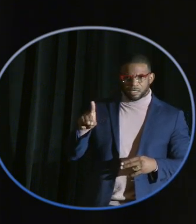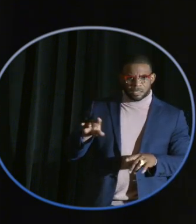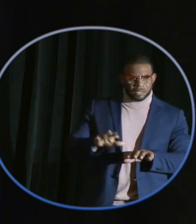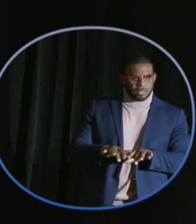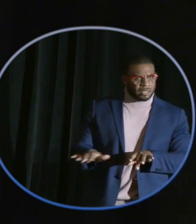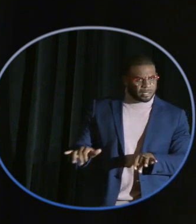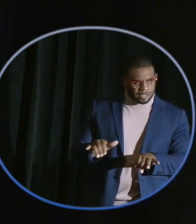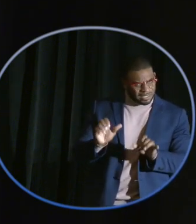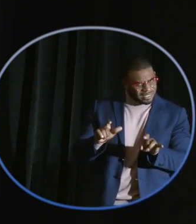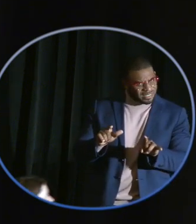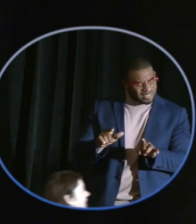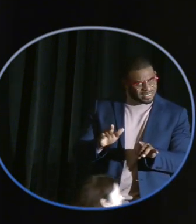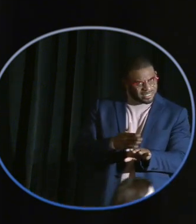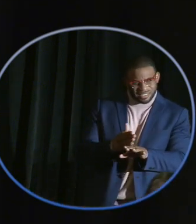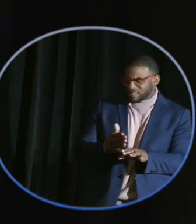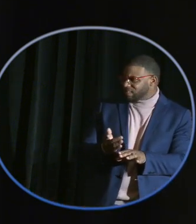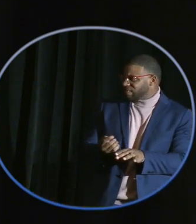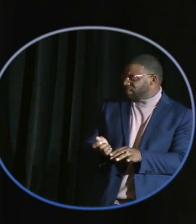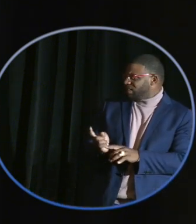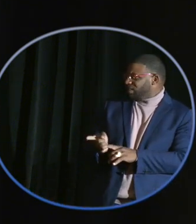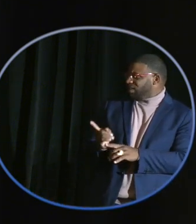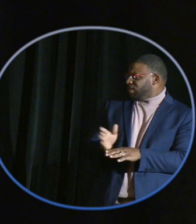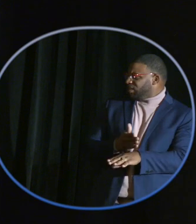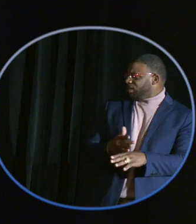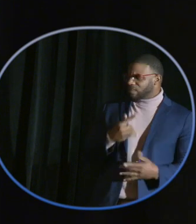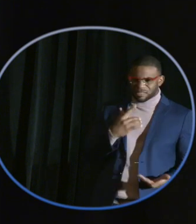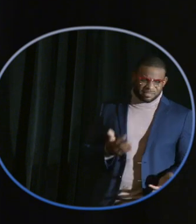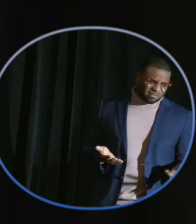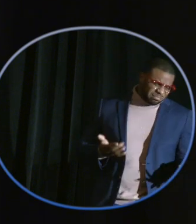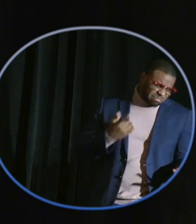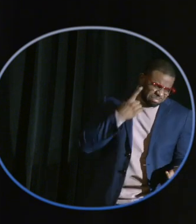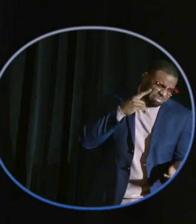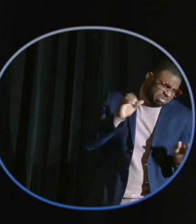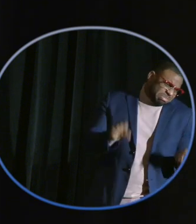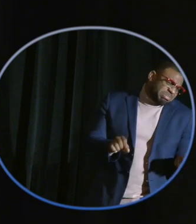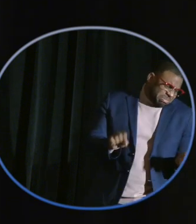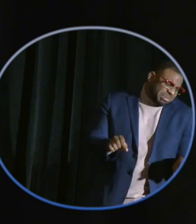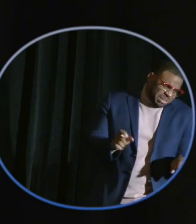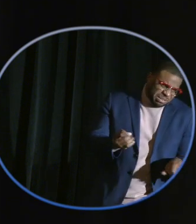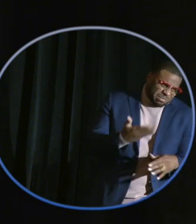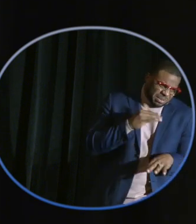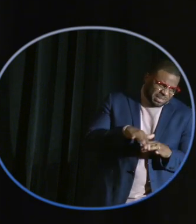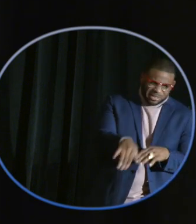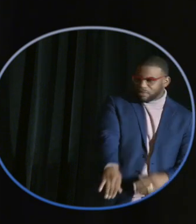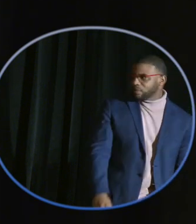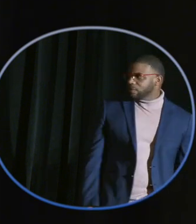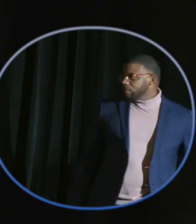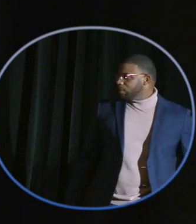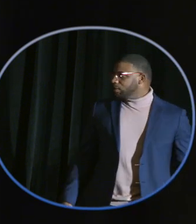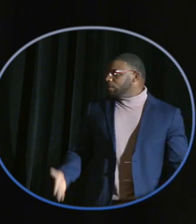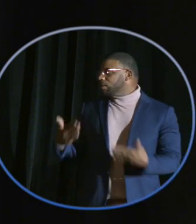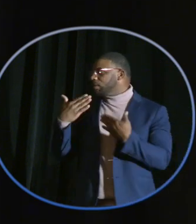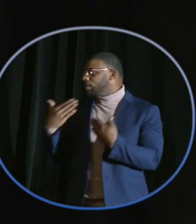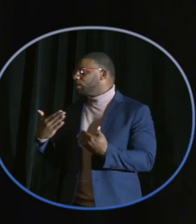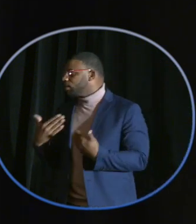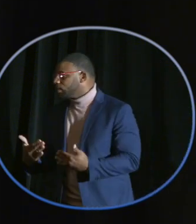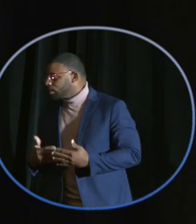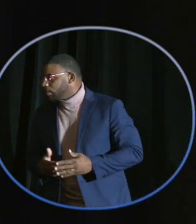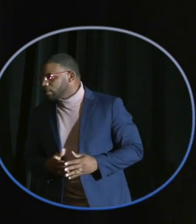And could you sing just one song? And he's like, I think I can do a little bit better than that. So thank you.